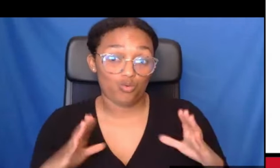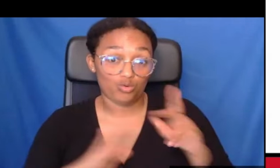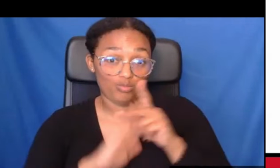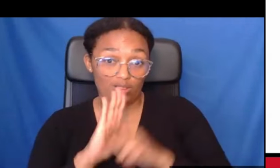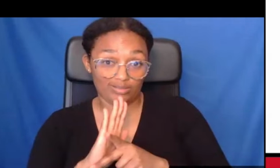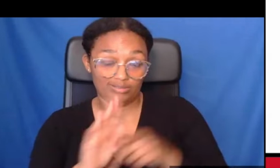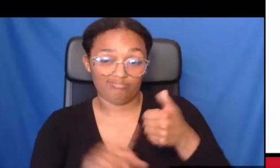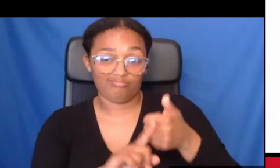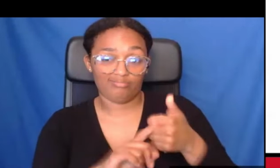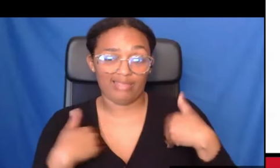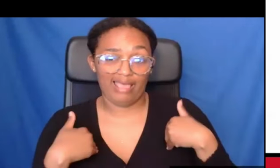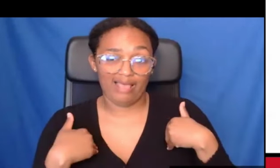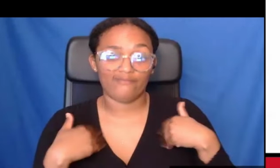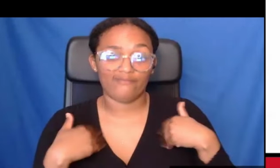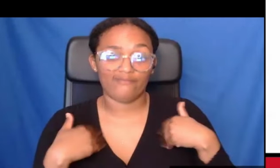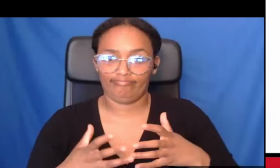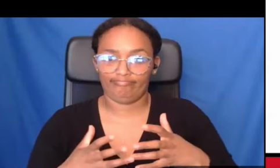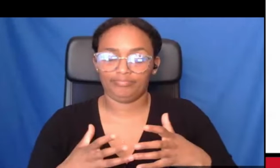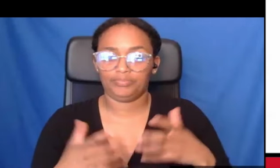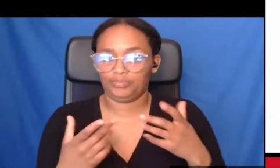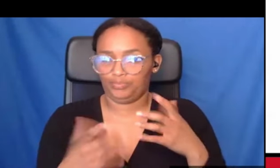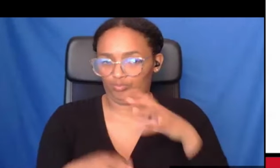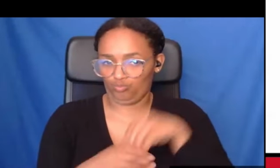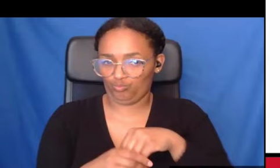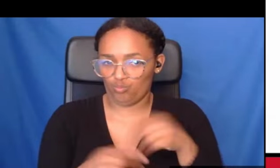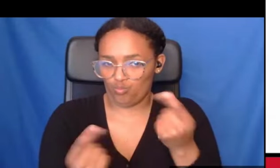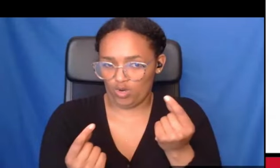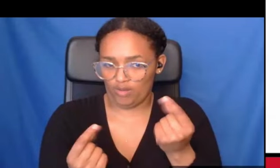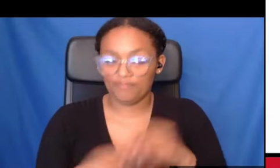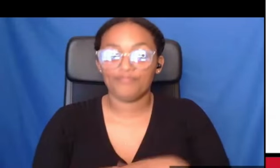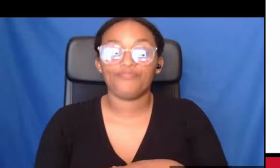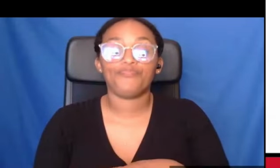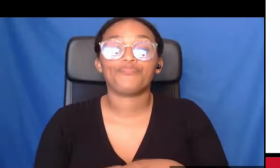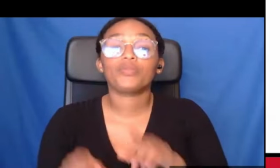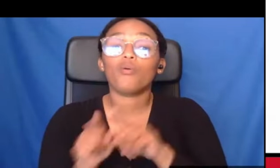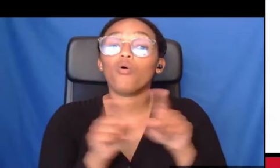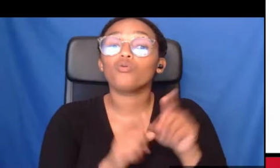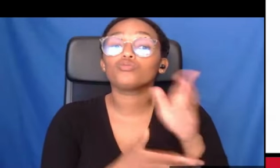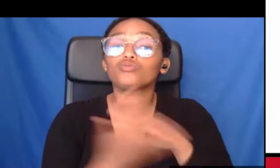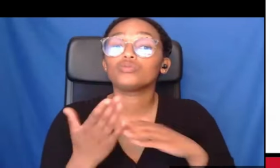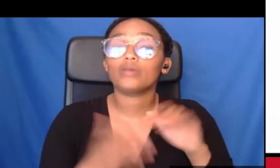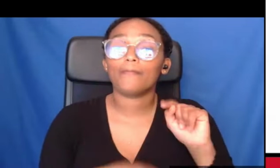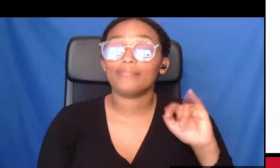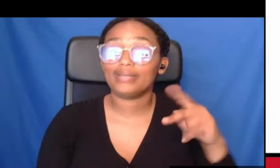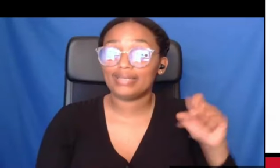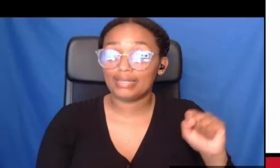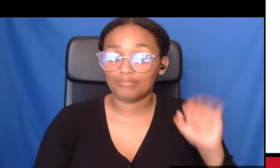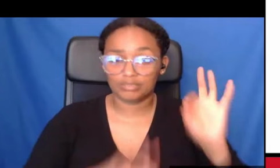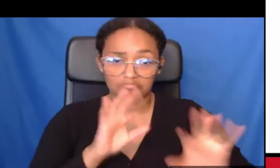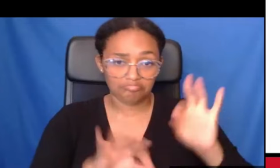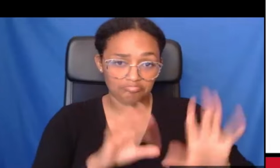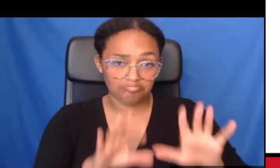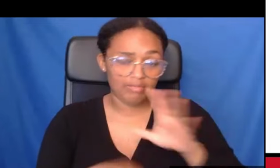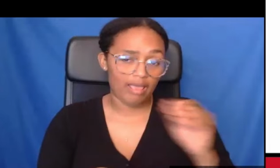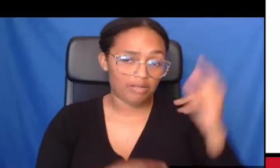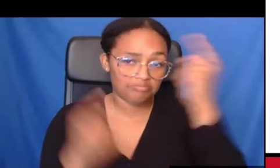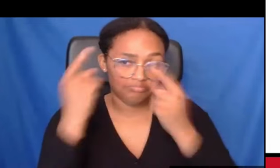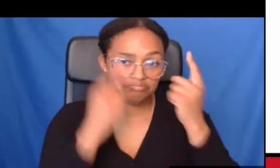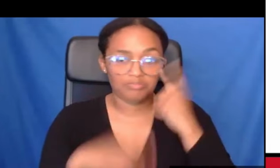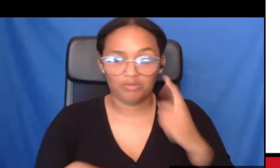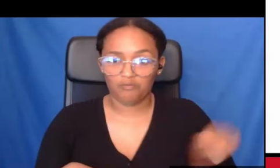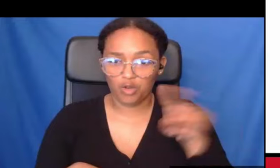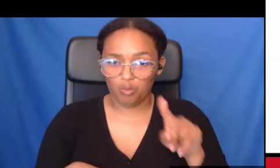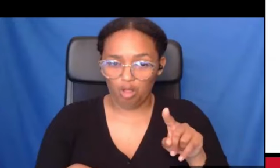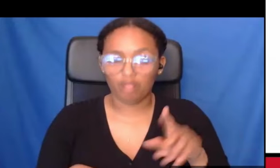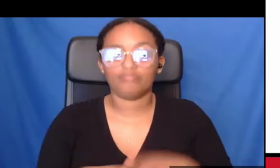itself, as well as some tips and considerations. Next slide.